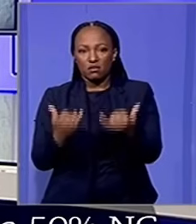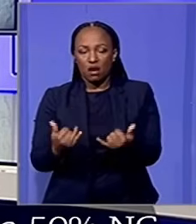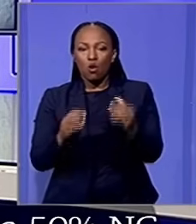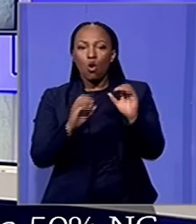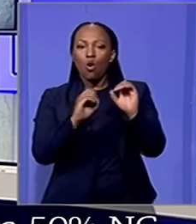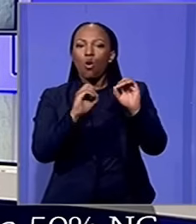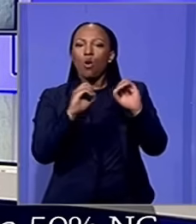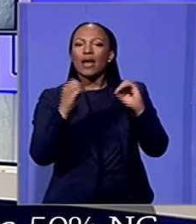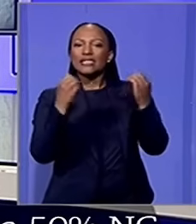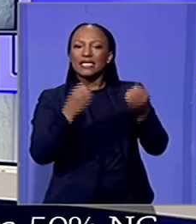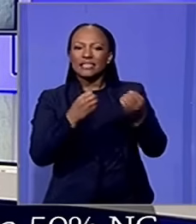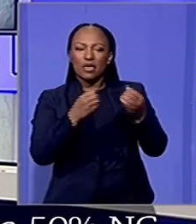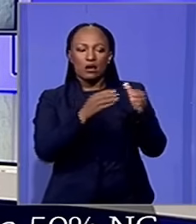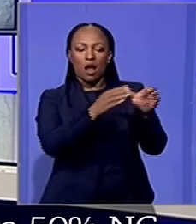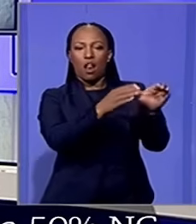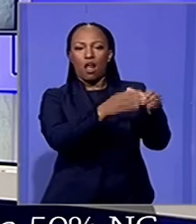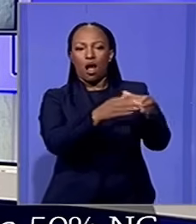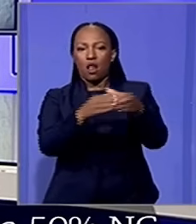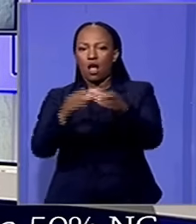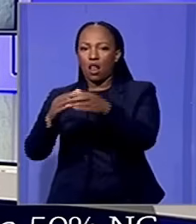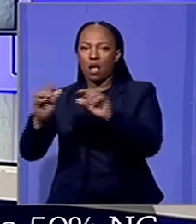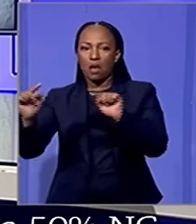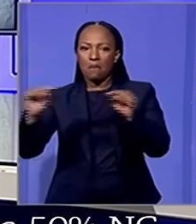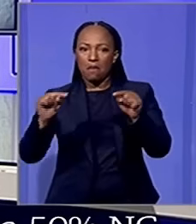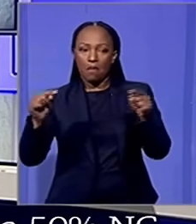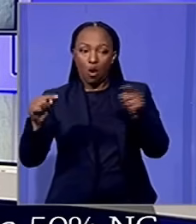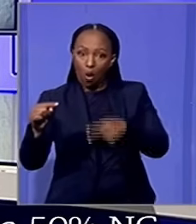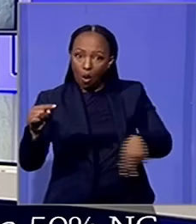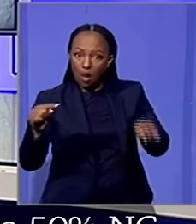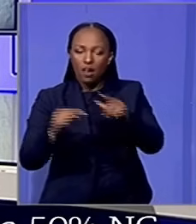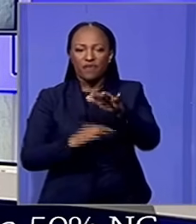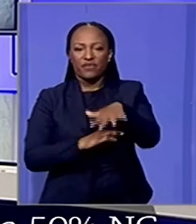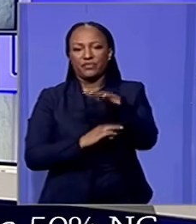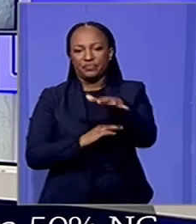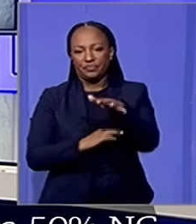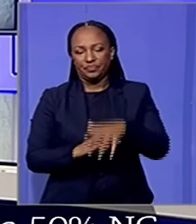ganetšo e na le ditulo tšeo di lekanago le tša mokgatlo o bušago e le go tše 15.